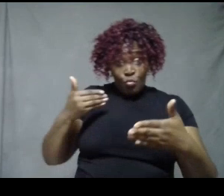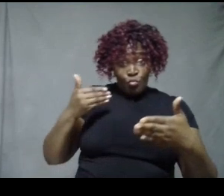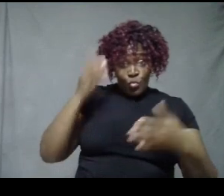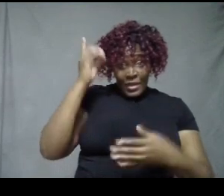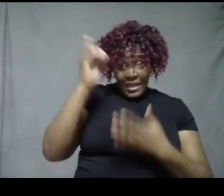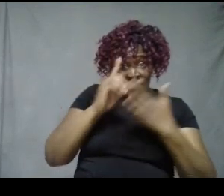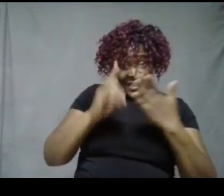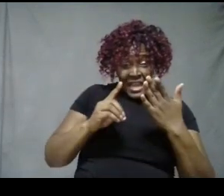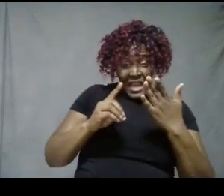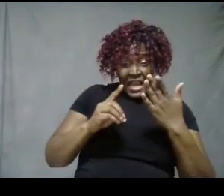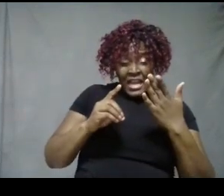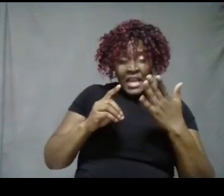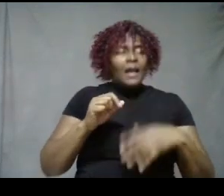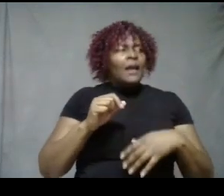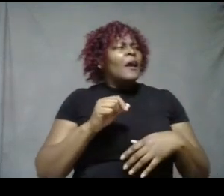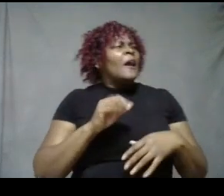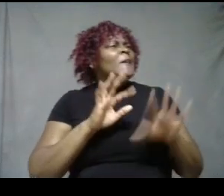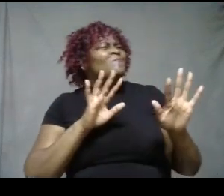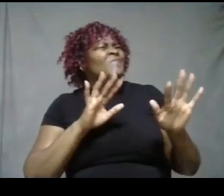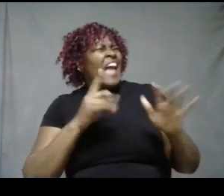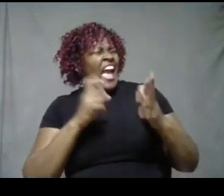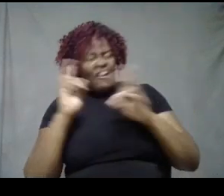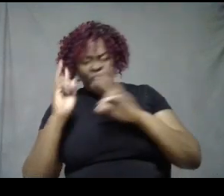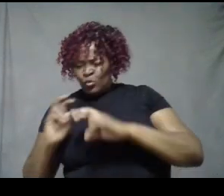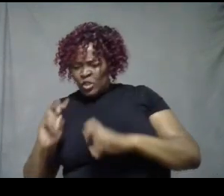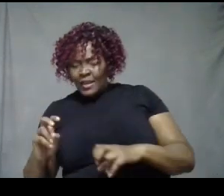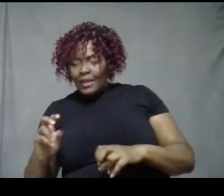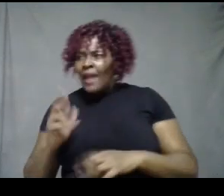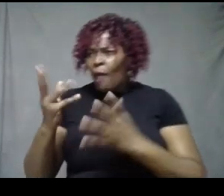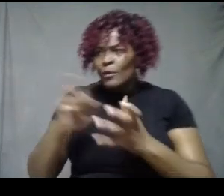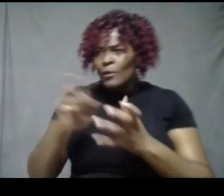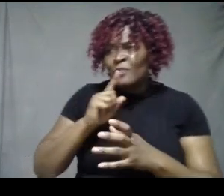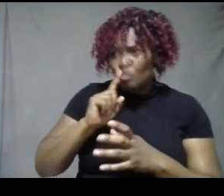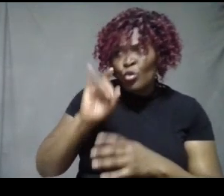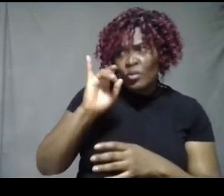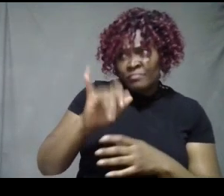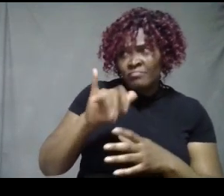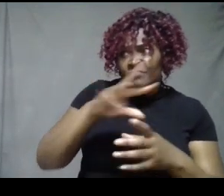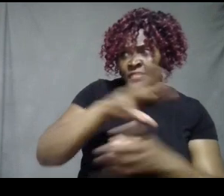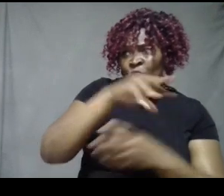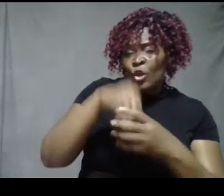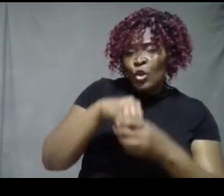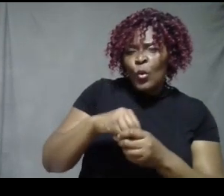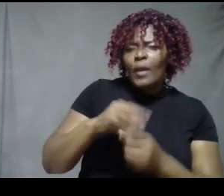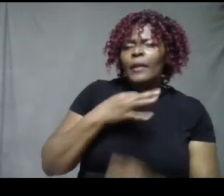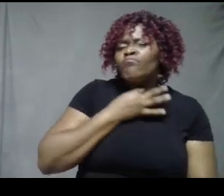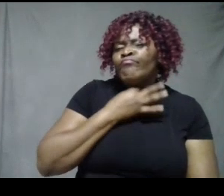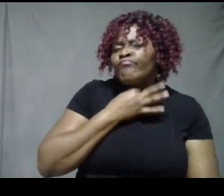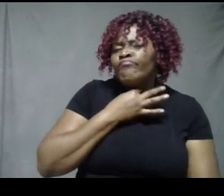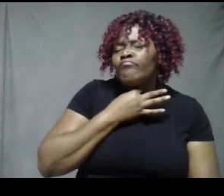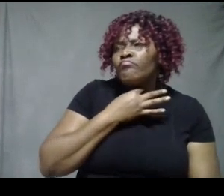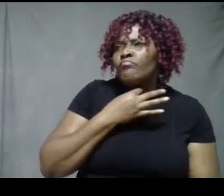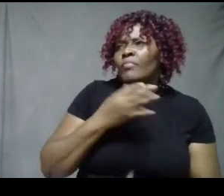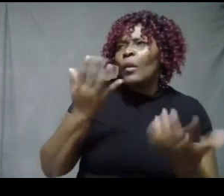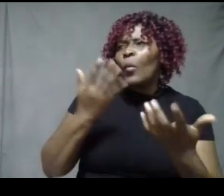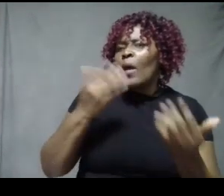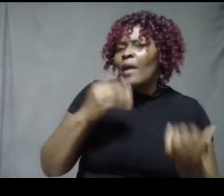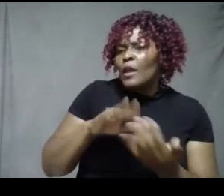I'll have to go back and check. Okay. I want to make sure that it is, and I'm just curious as to what the approach might